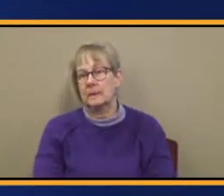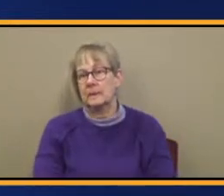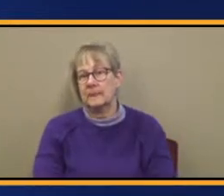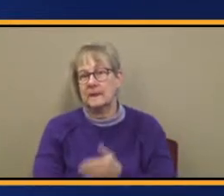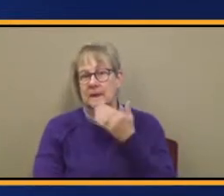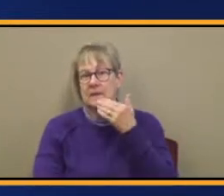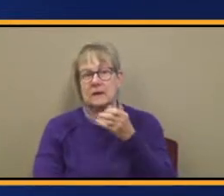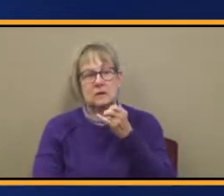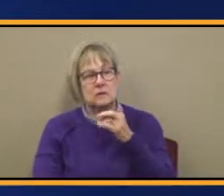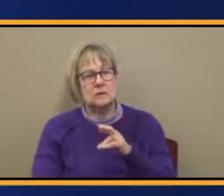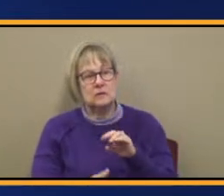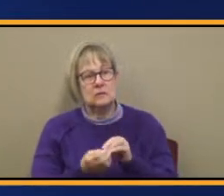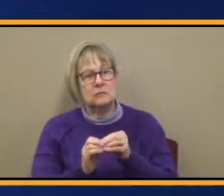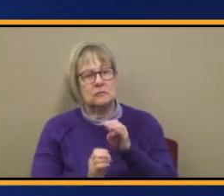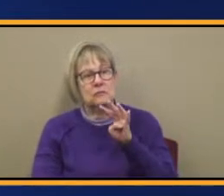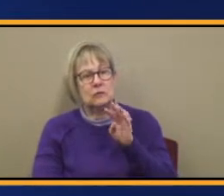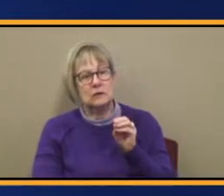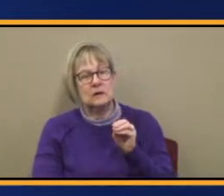sir. Item 40.